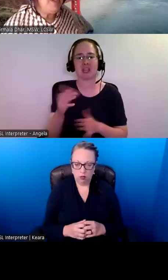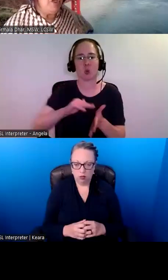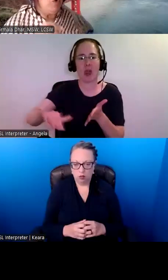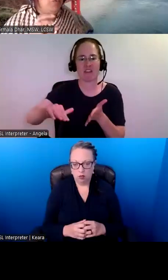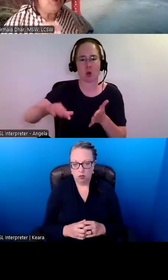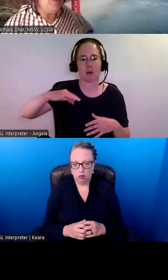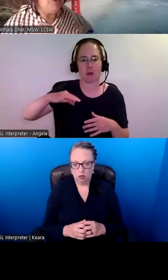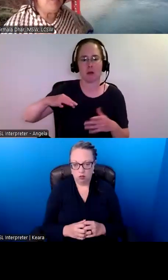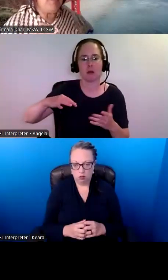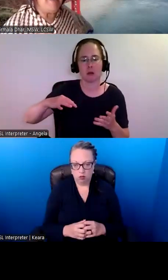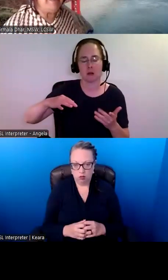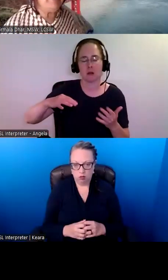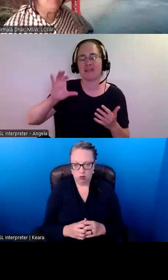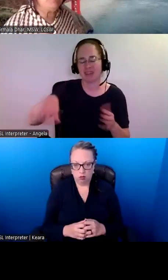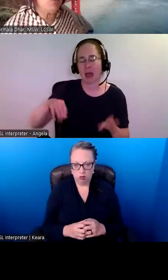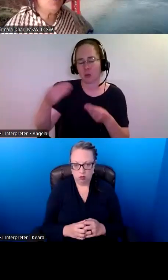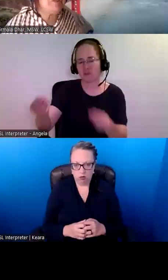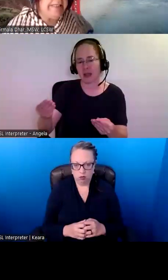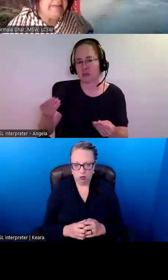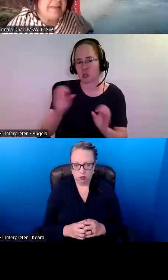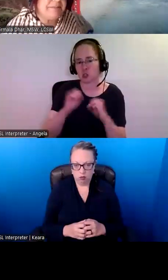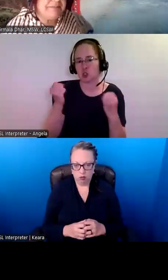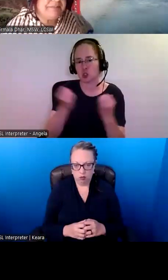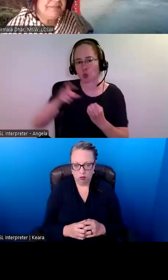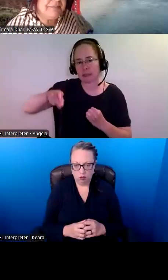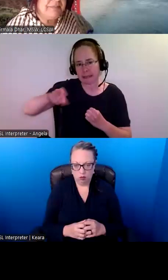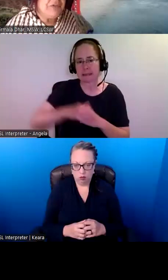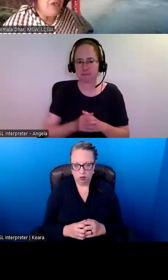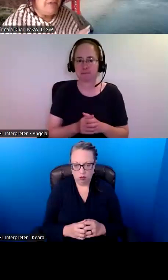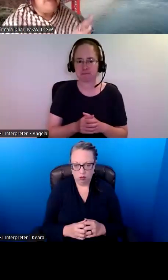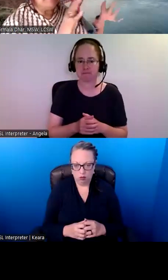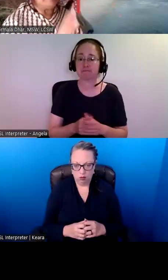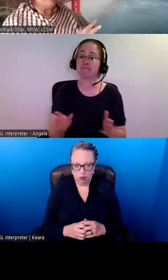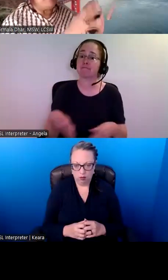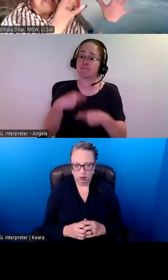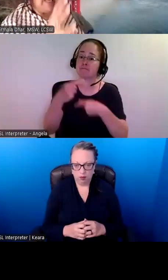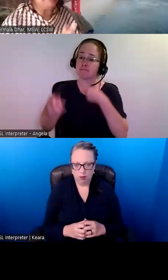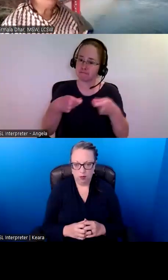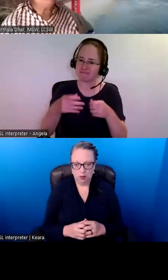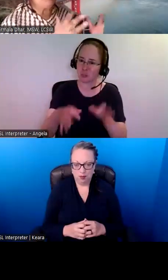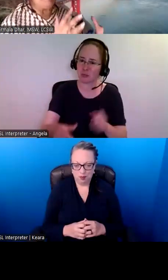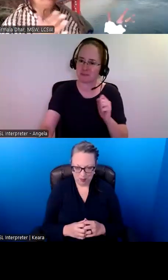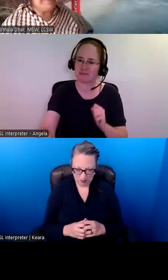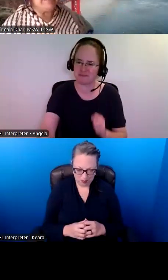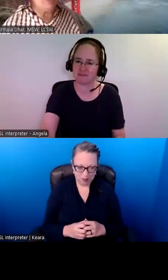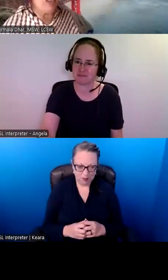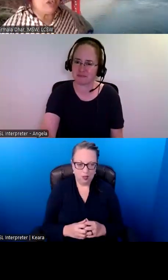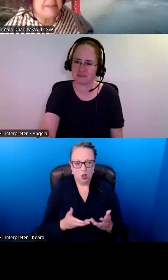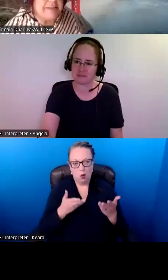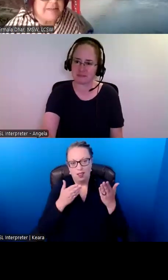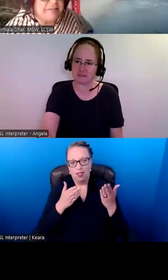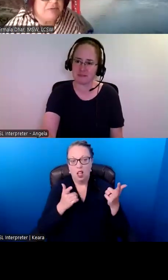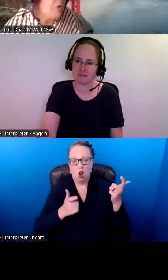waiver, which provides for social needs. So this is kind of our larger crisis